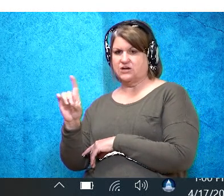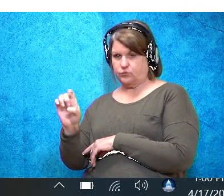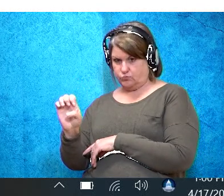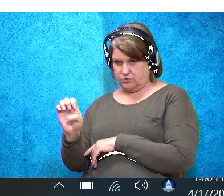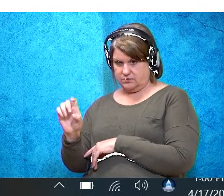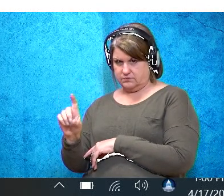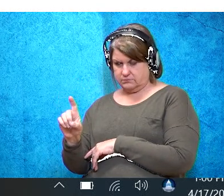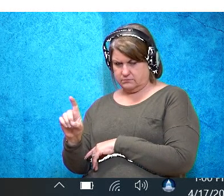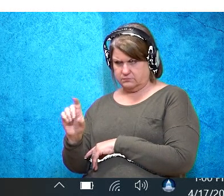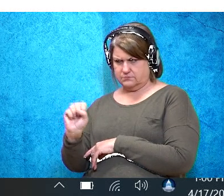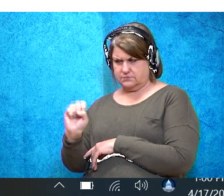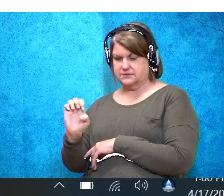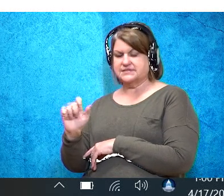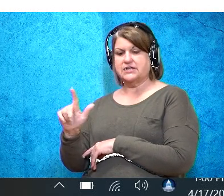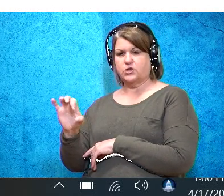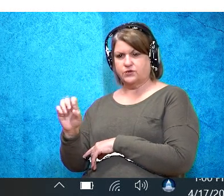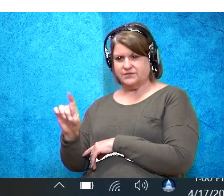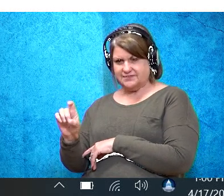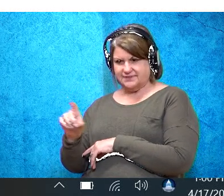seal,